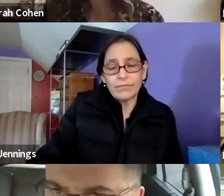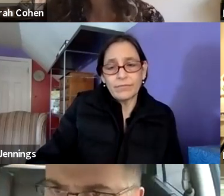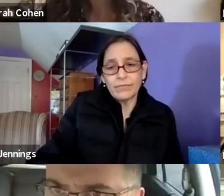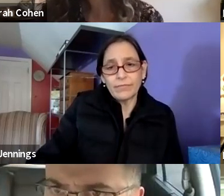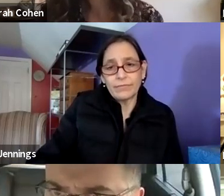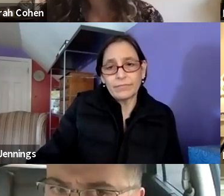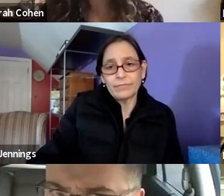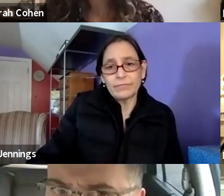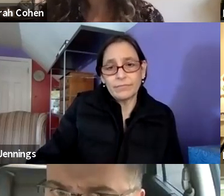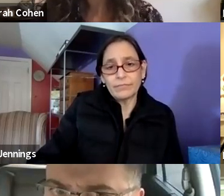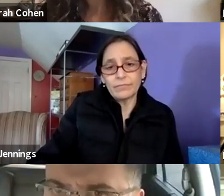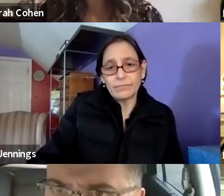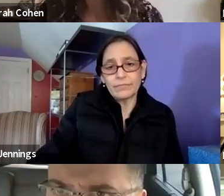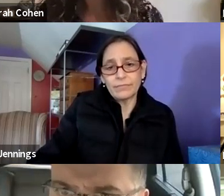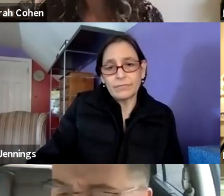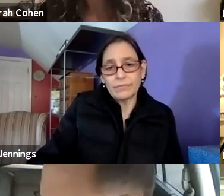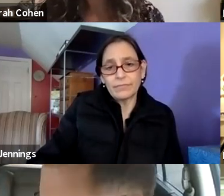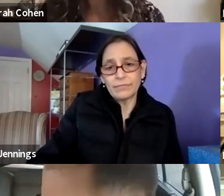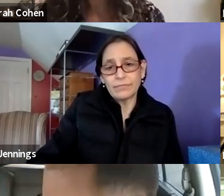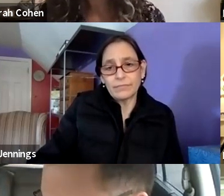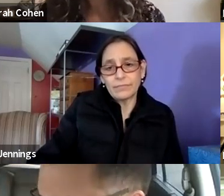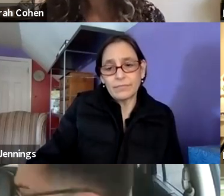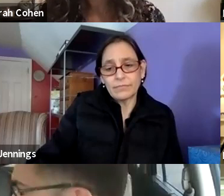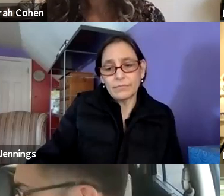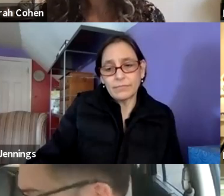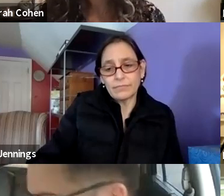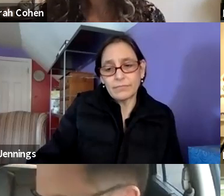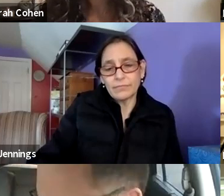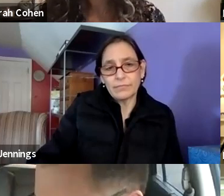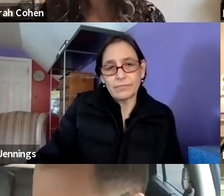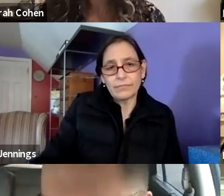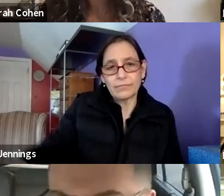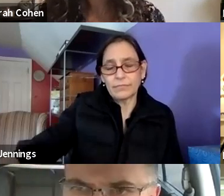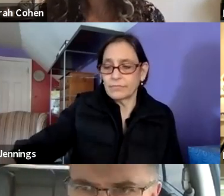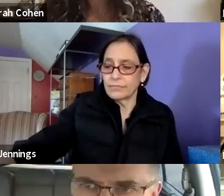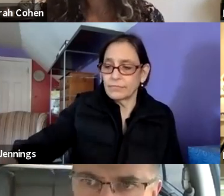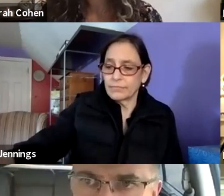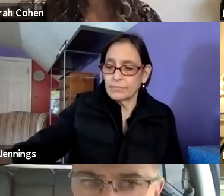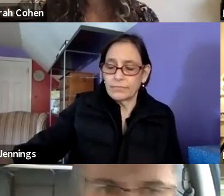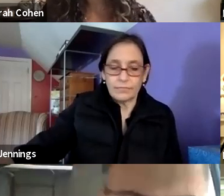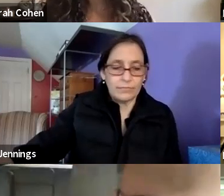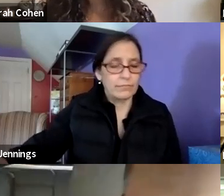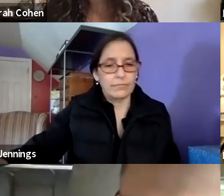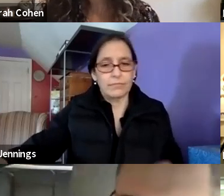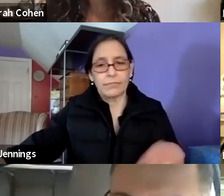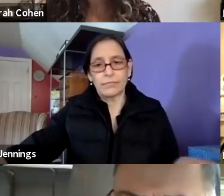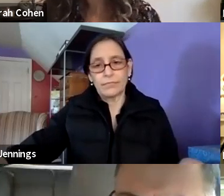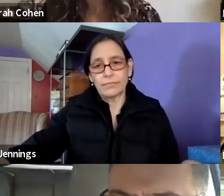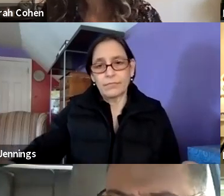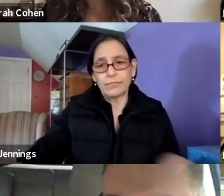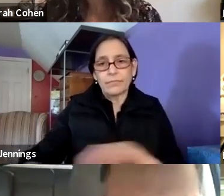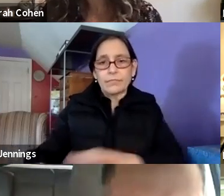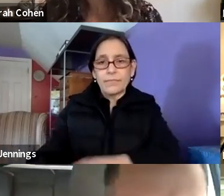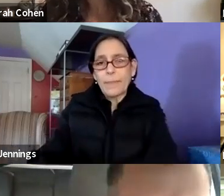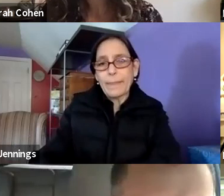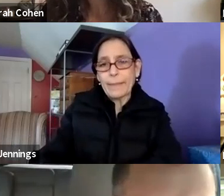register for you? And Deborah, this is something nobody has never